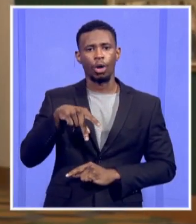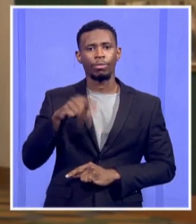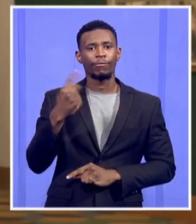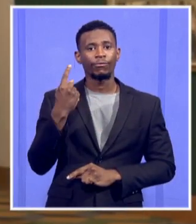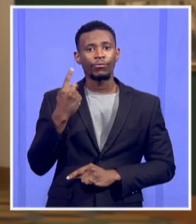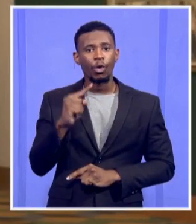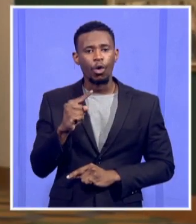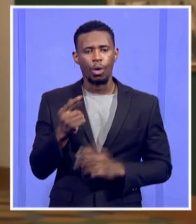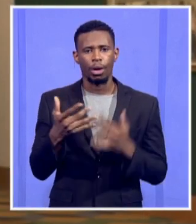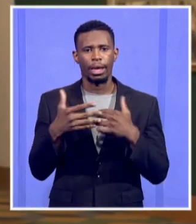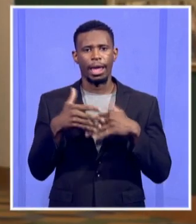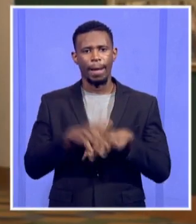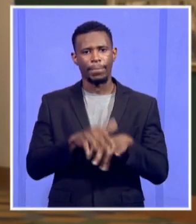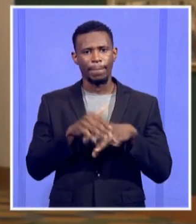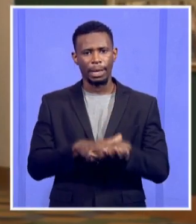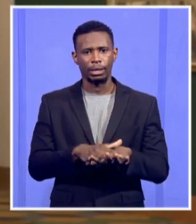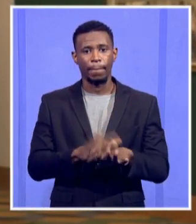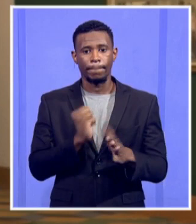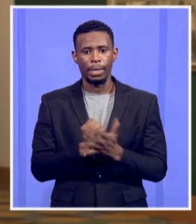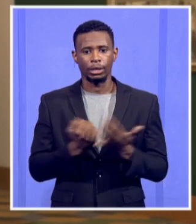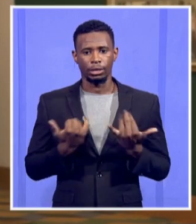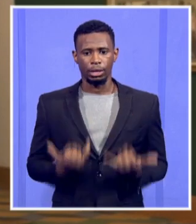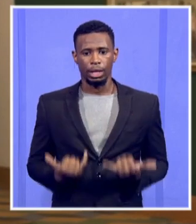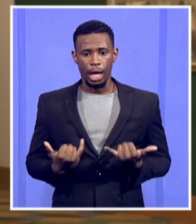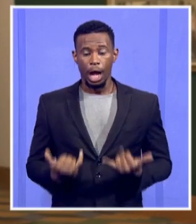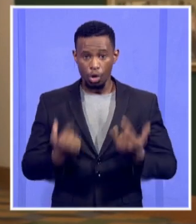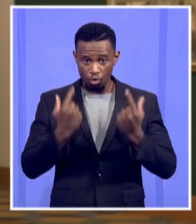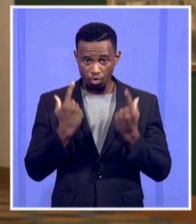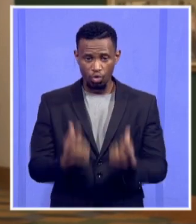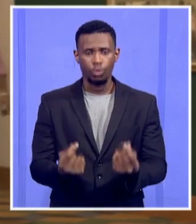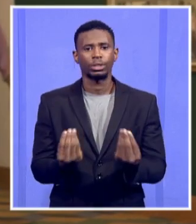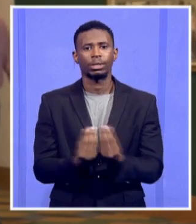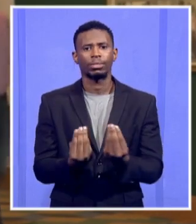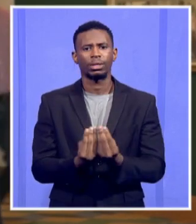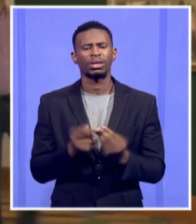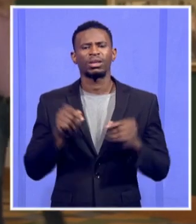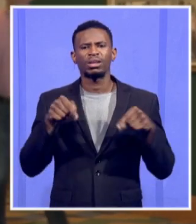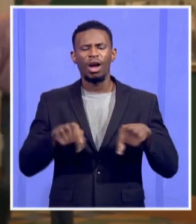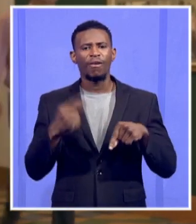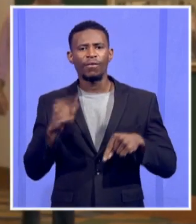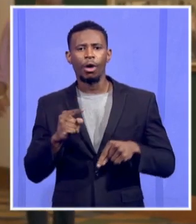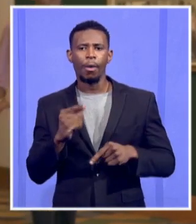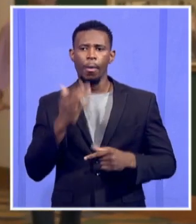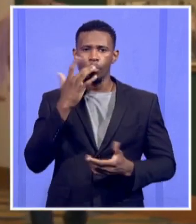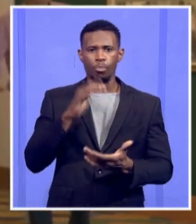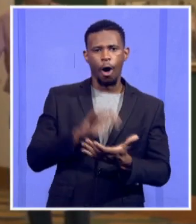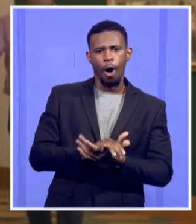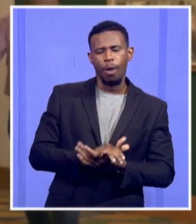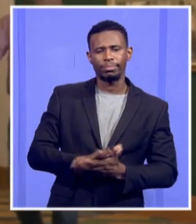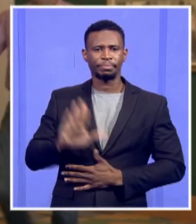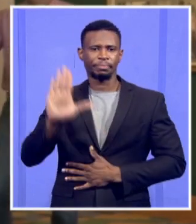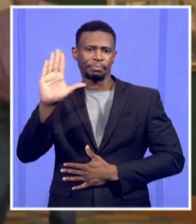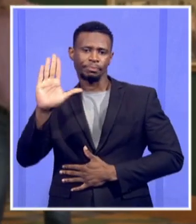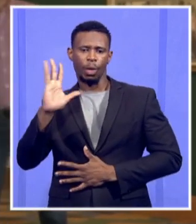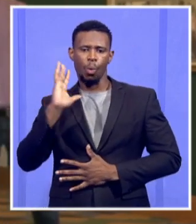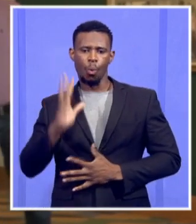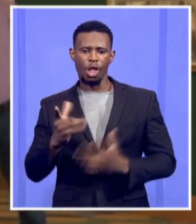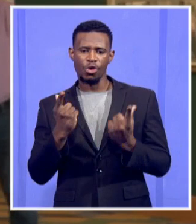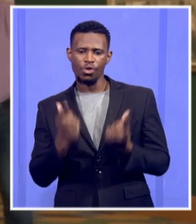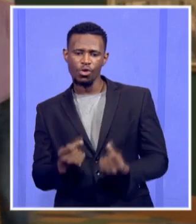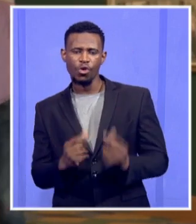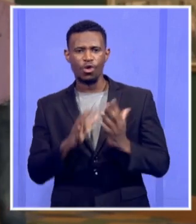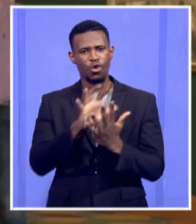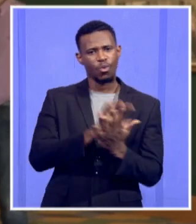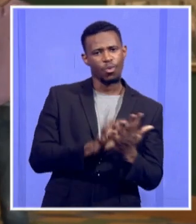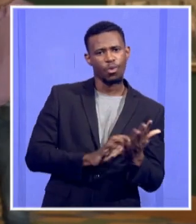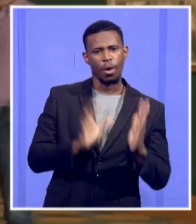not just talking heads where you make pledges and commitments, but you don't implement. And therefore, they are